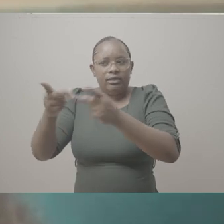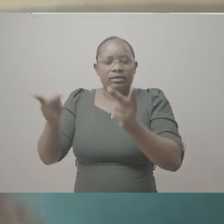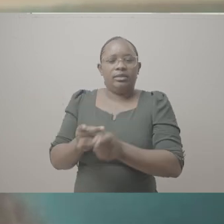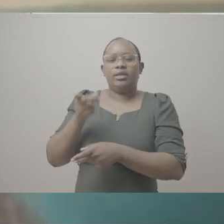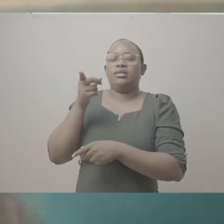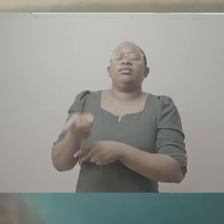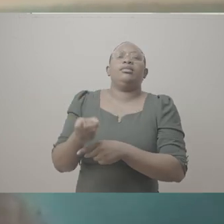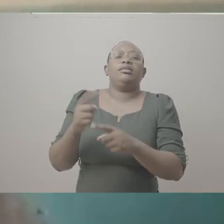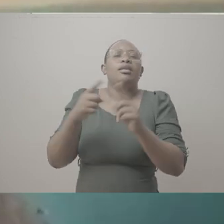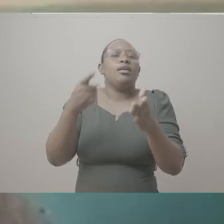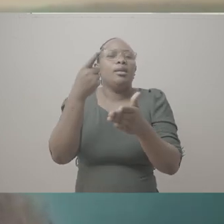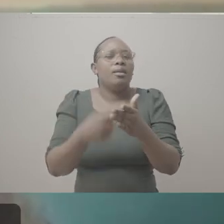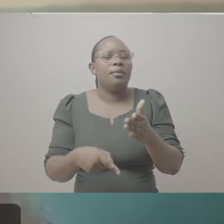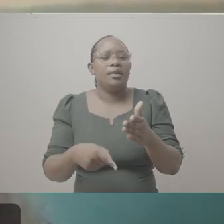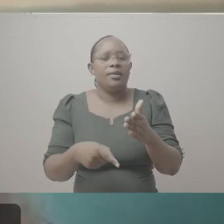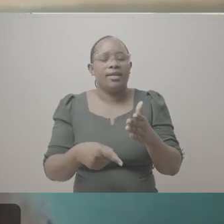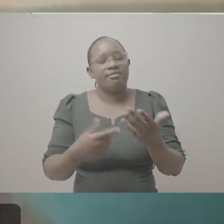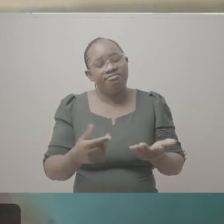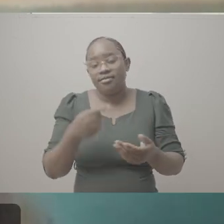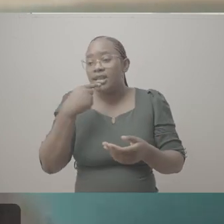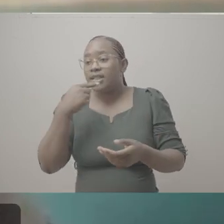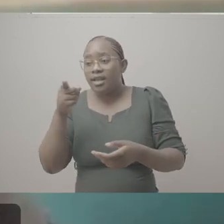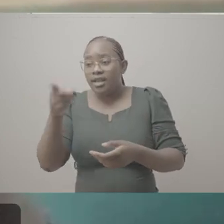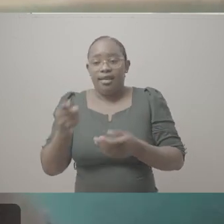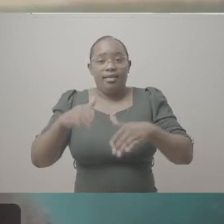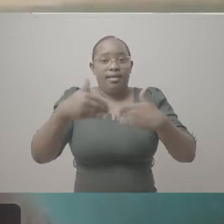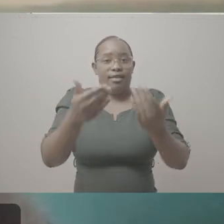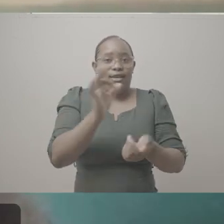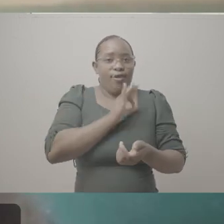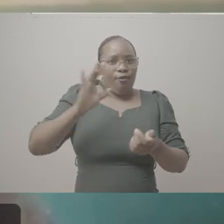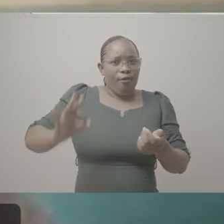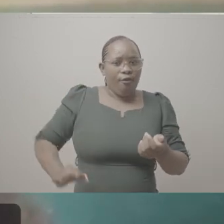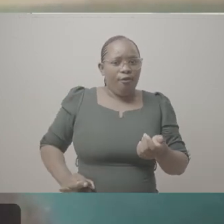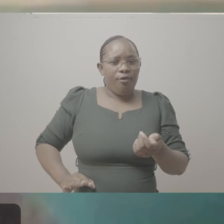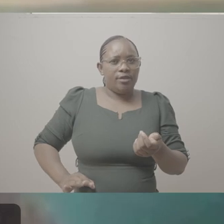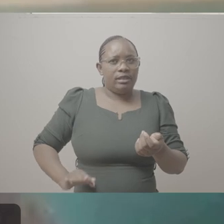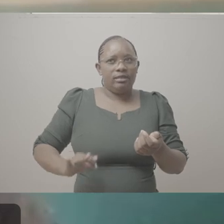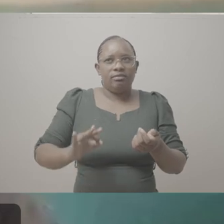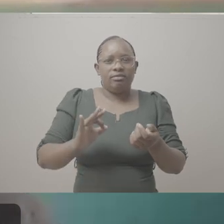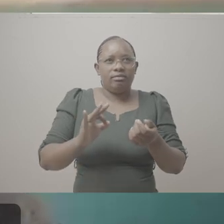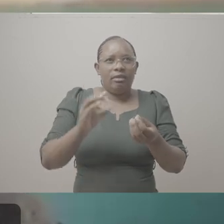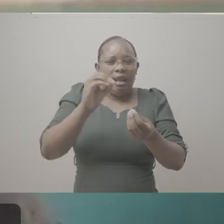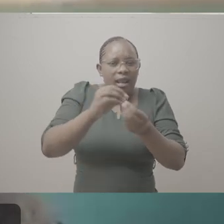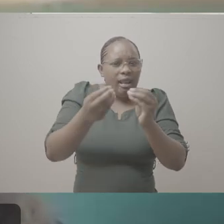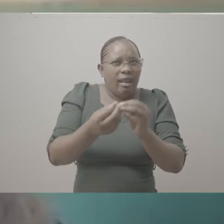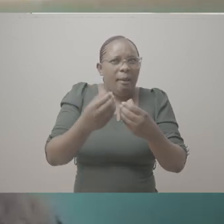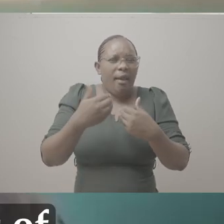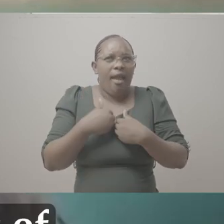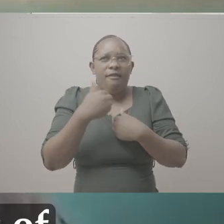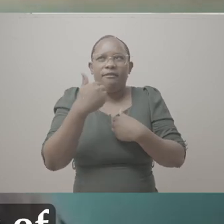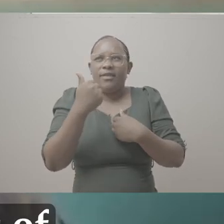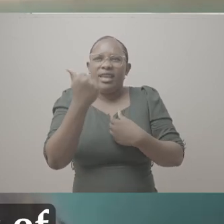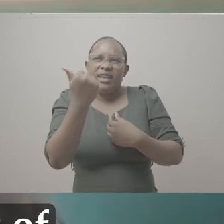the Healing Bank Foundation, where they stated that they supplied the school with the required food